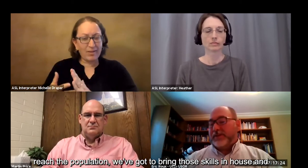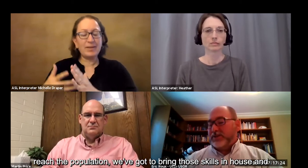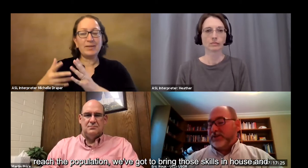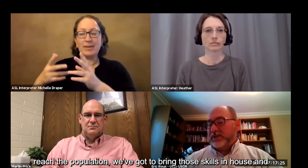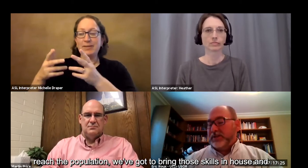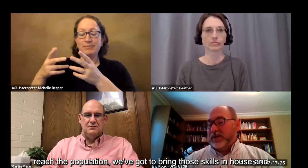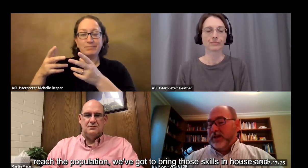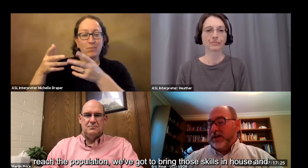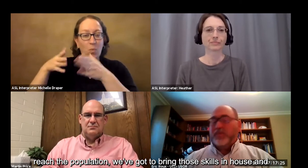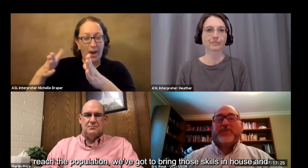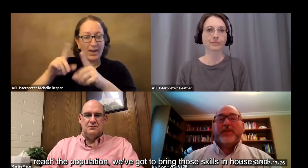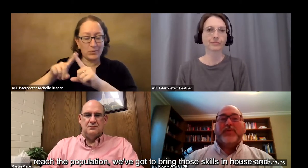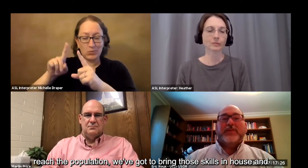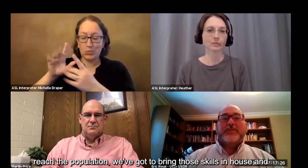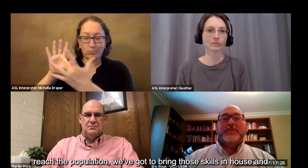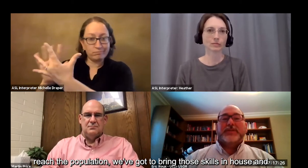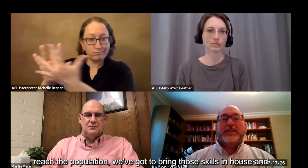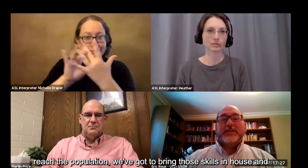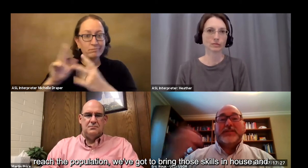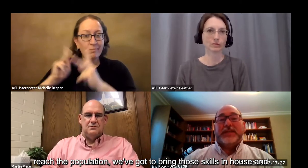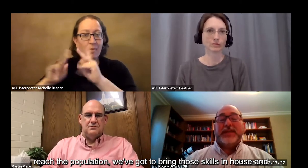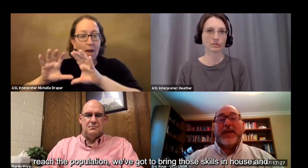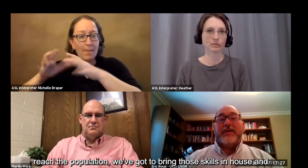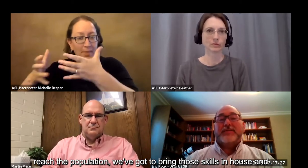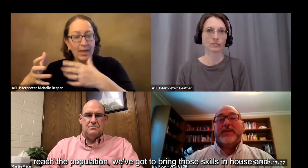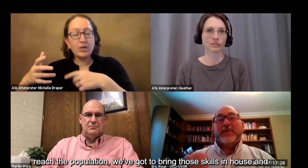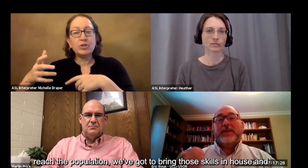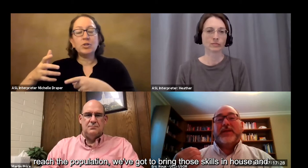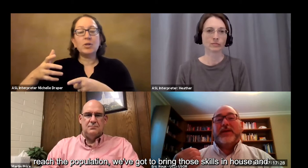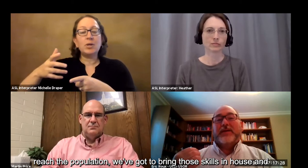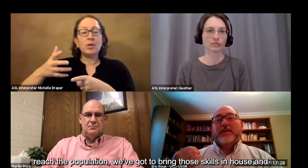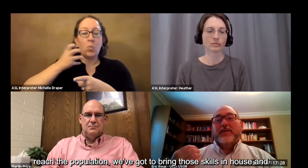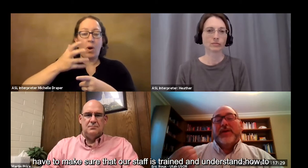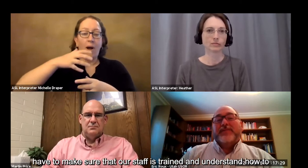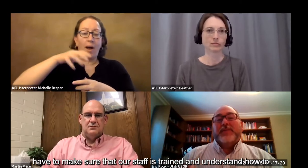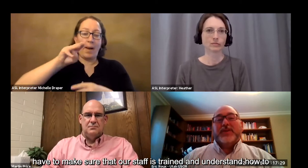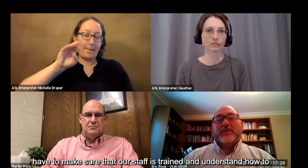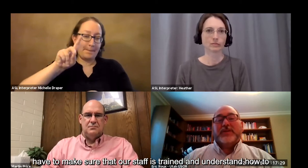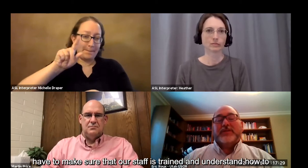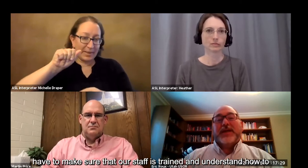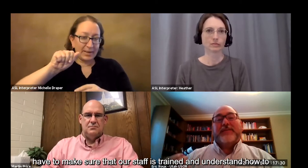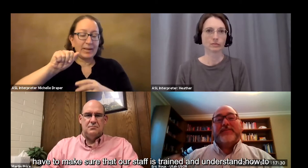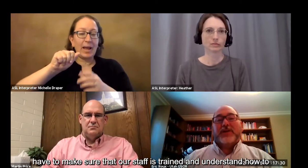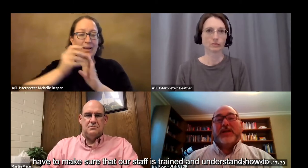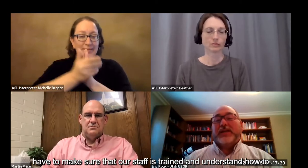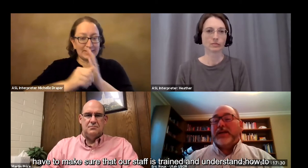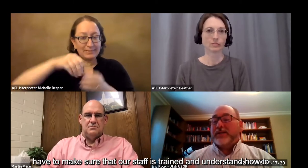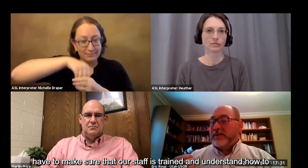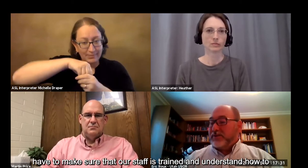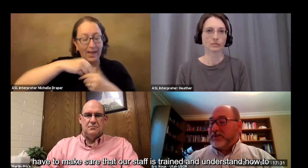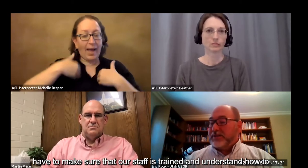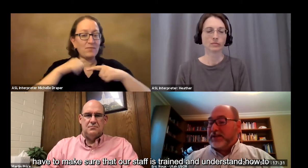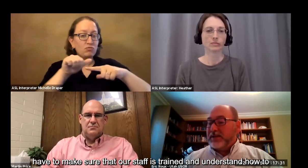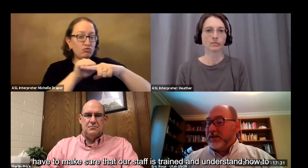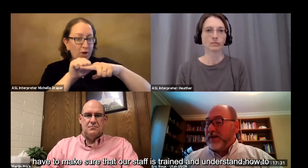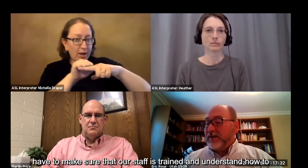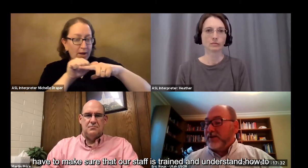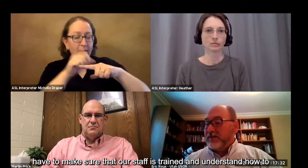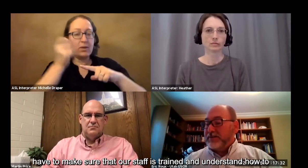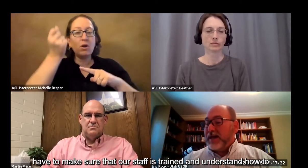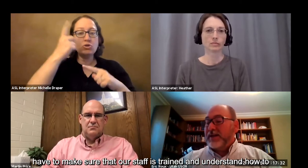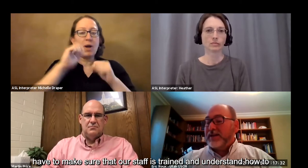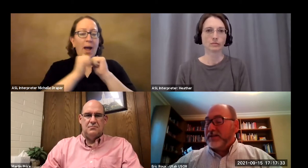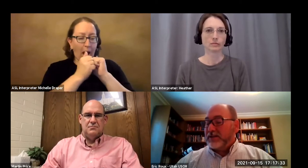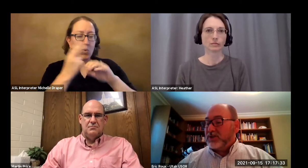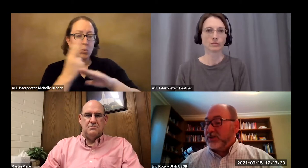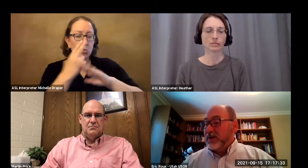the population that we've got to bring those skills in-house, and we have to make sure that our staff have training and an understanding of how to